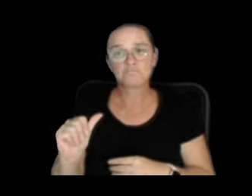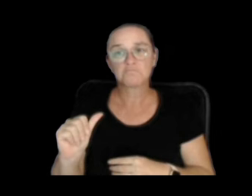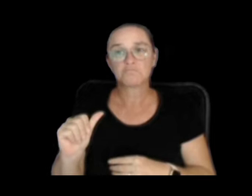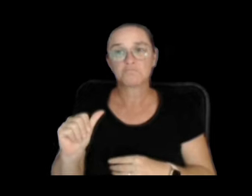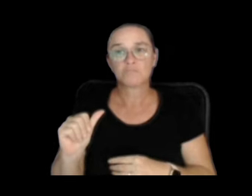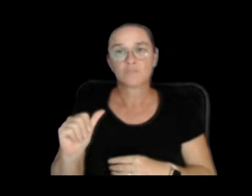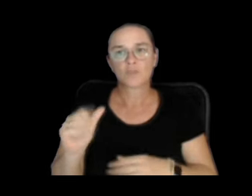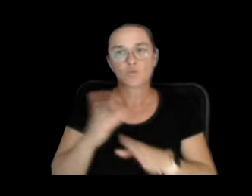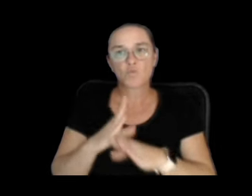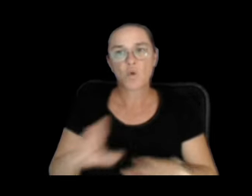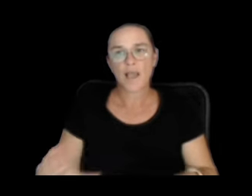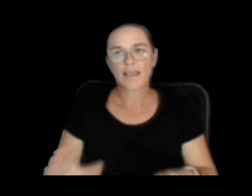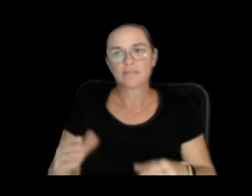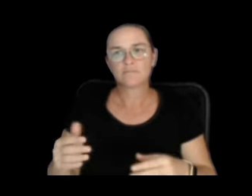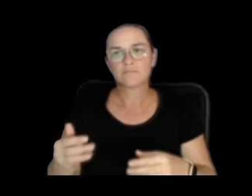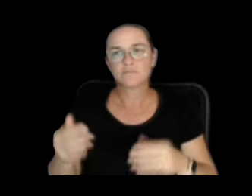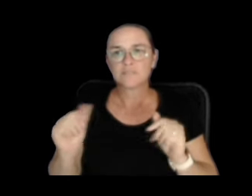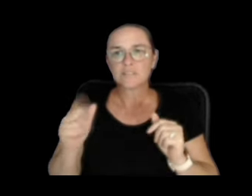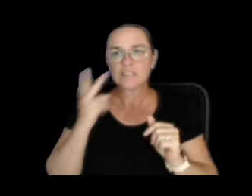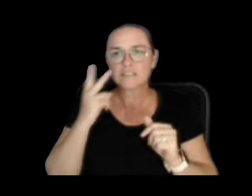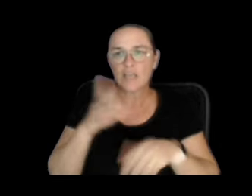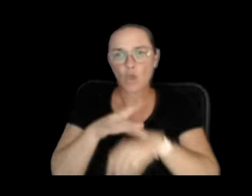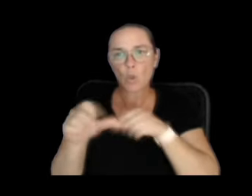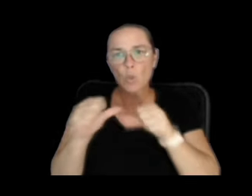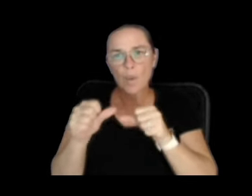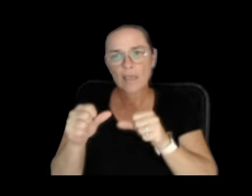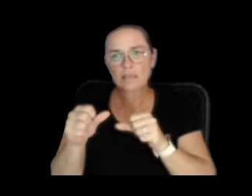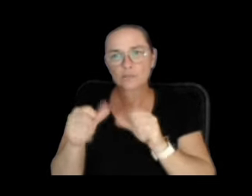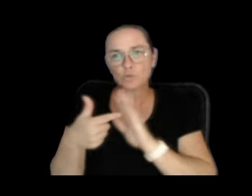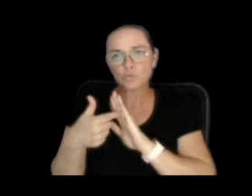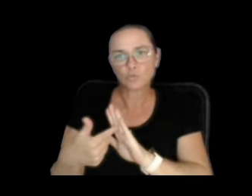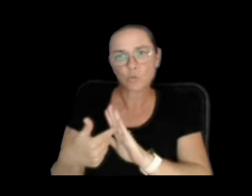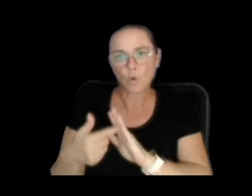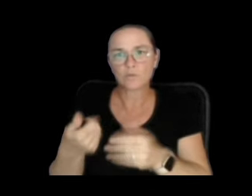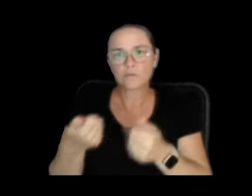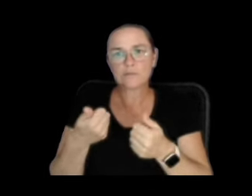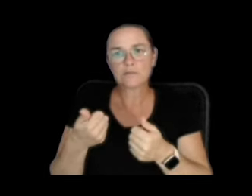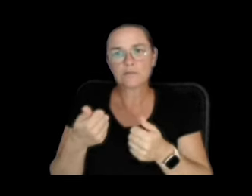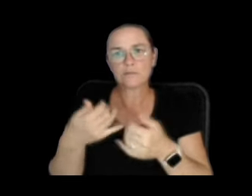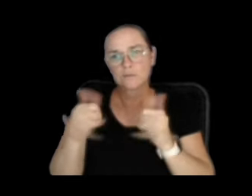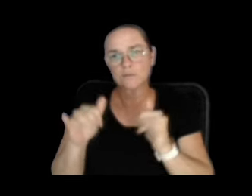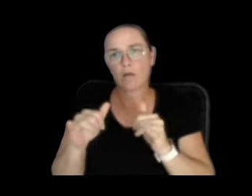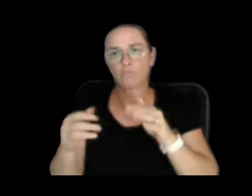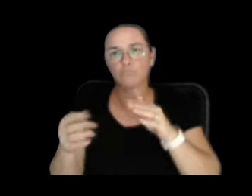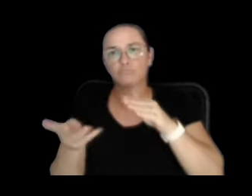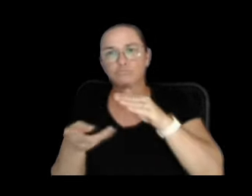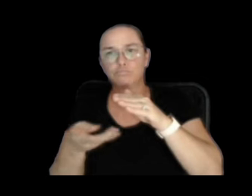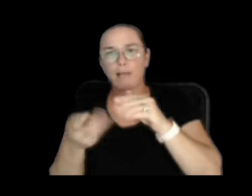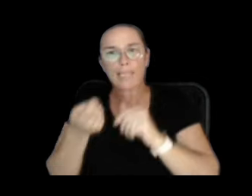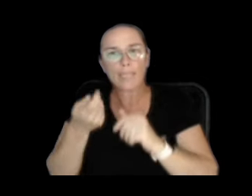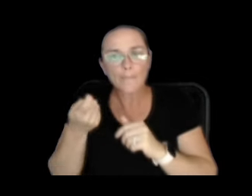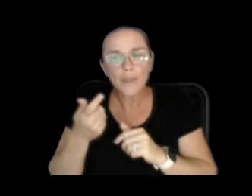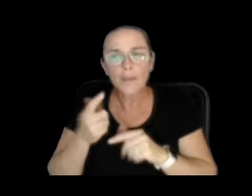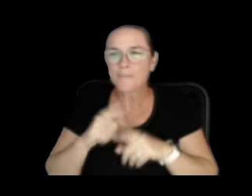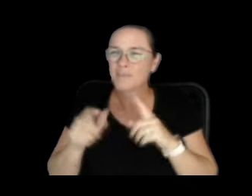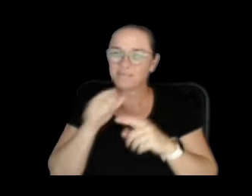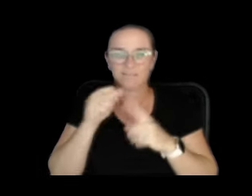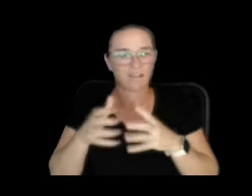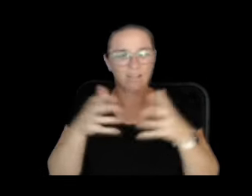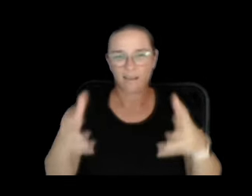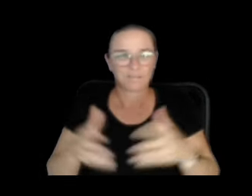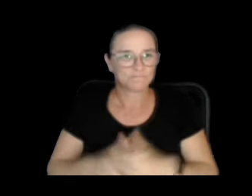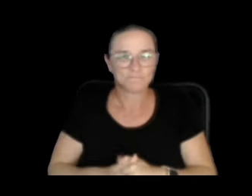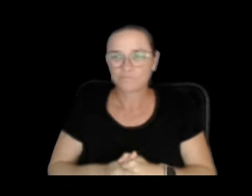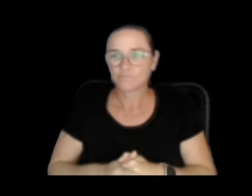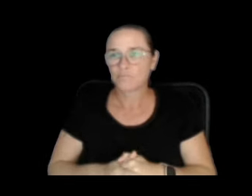still filling and inflating at depth, but nothing very major. And we can still see